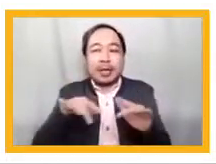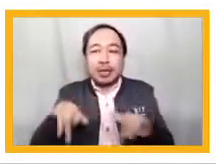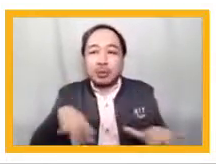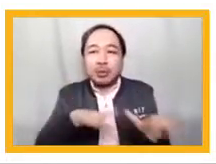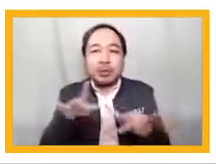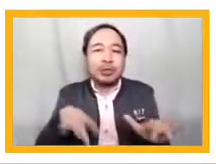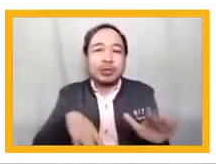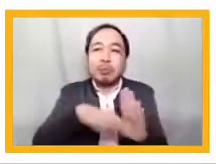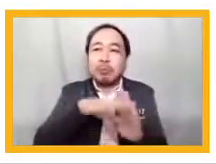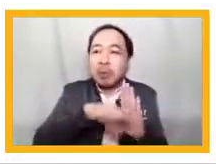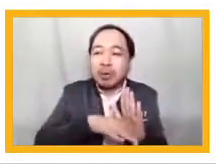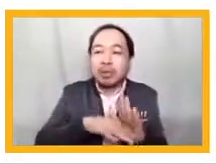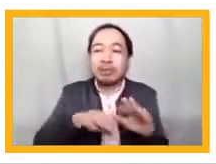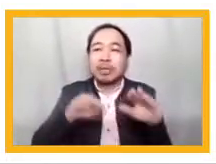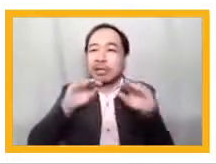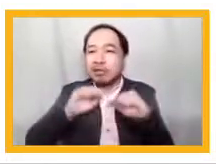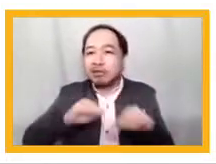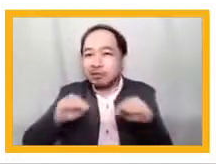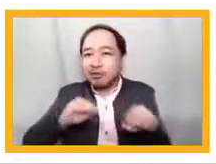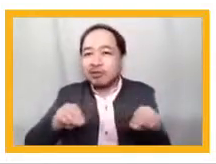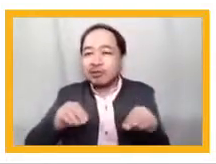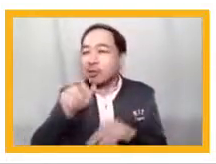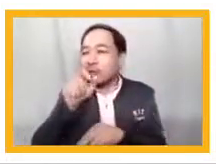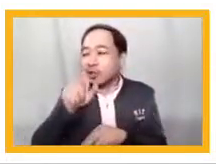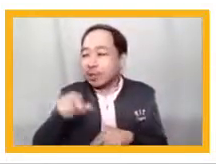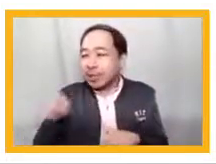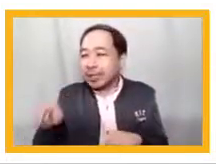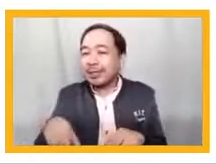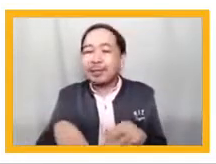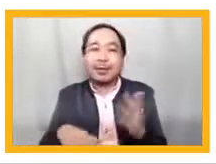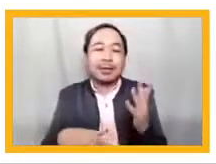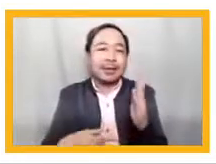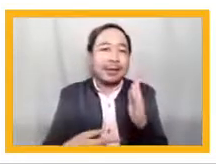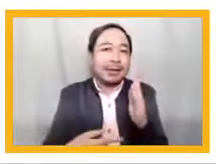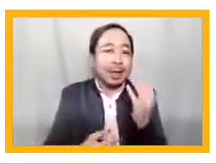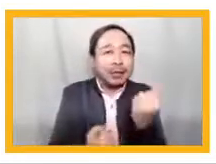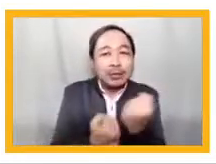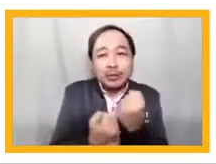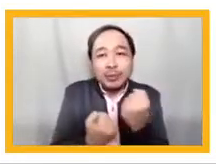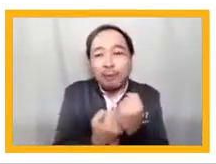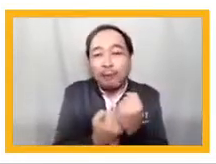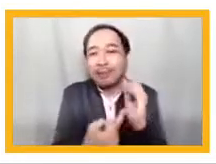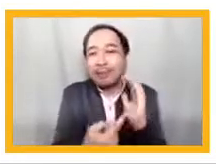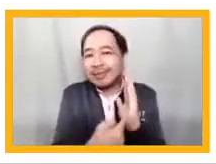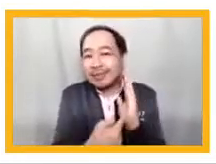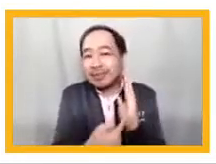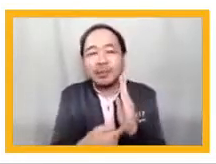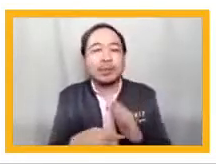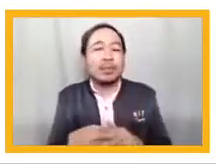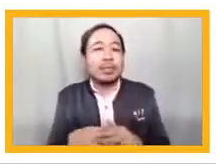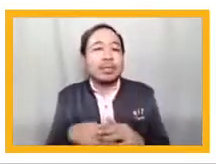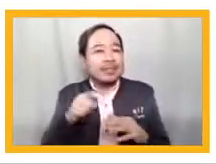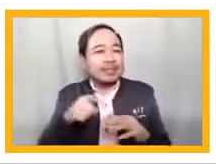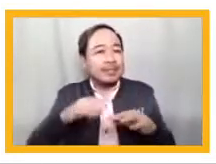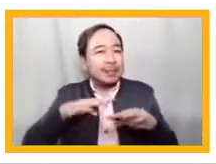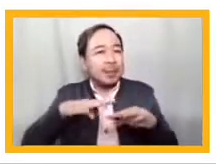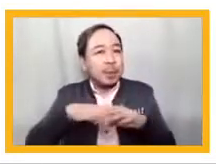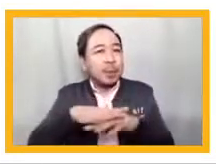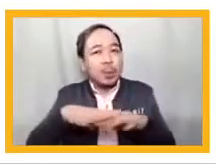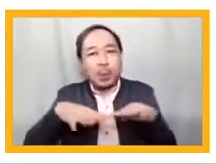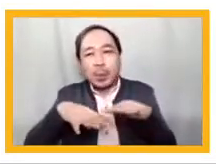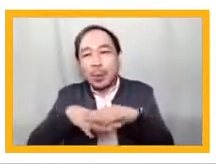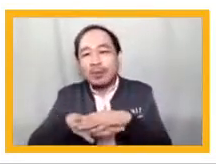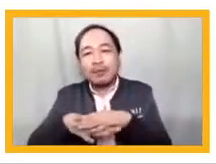the trainers, the technical assistant, and the network for our